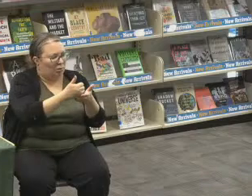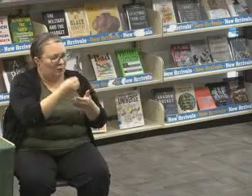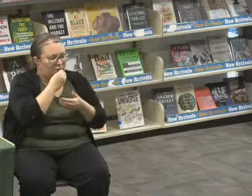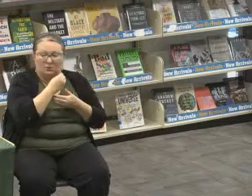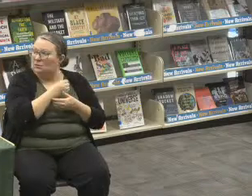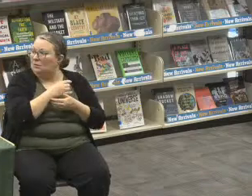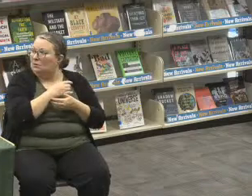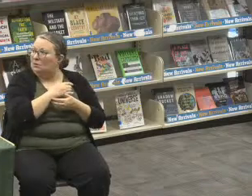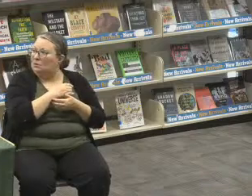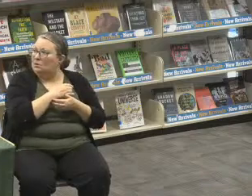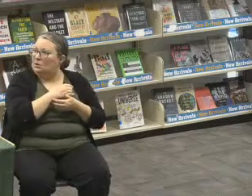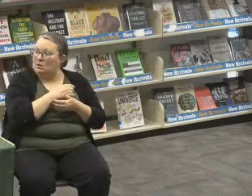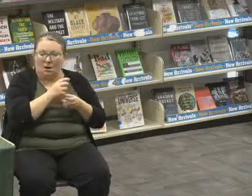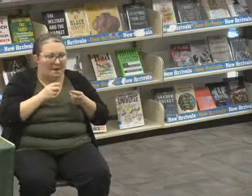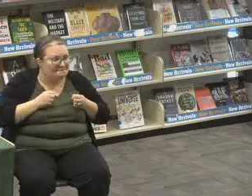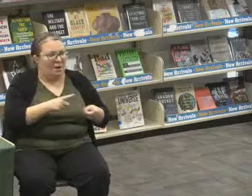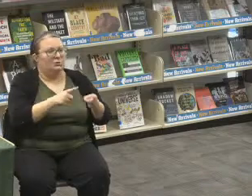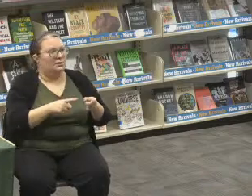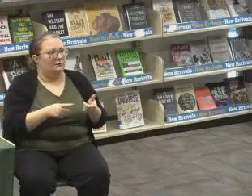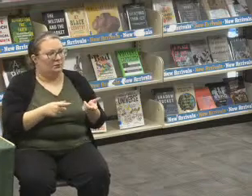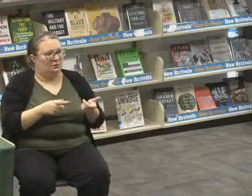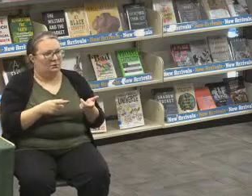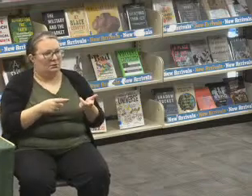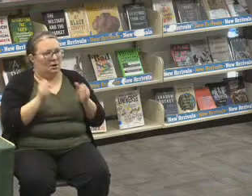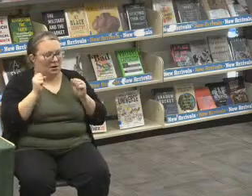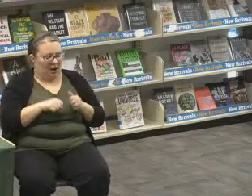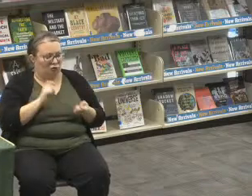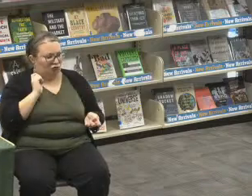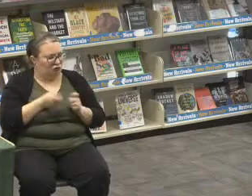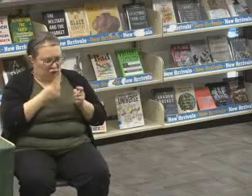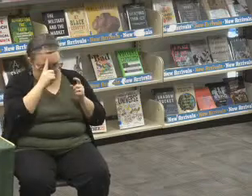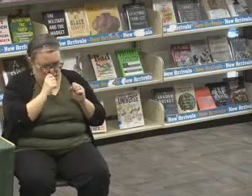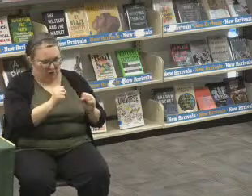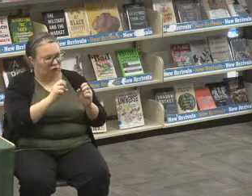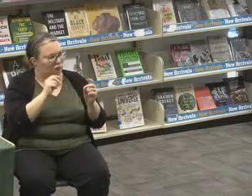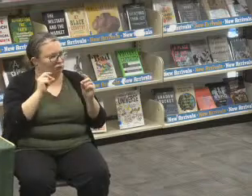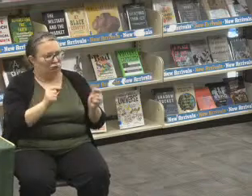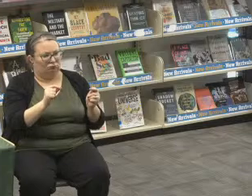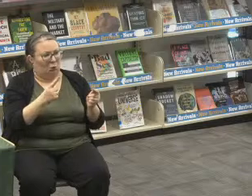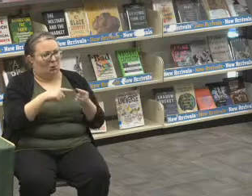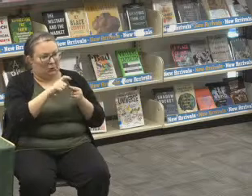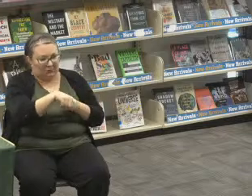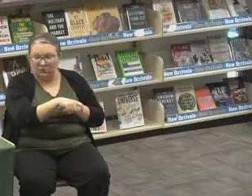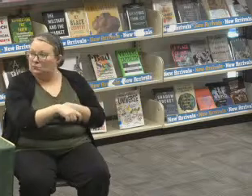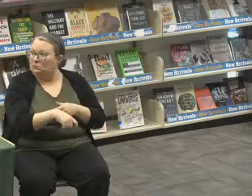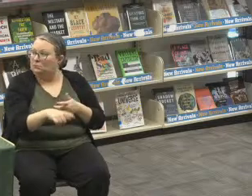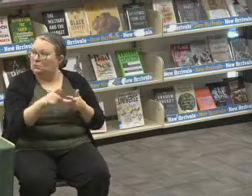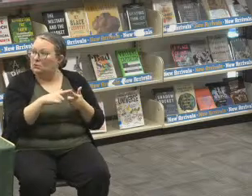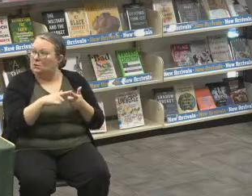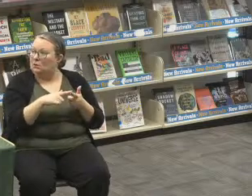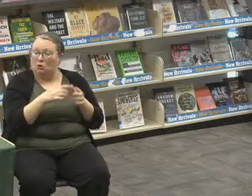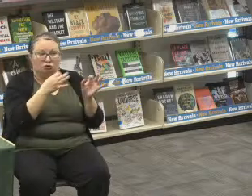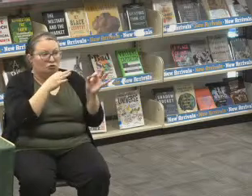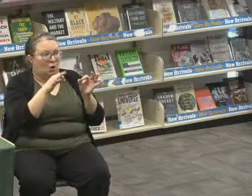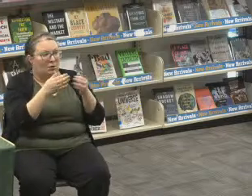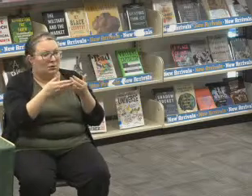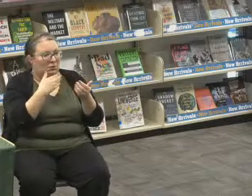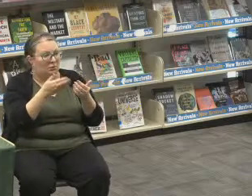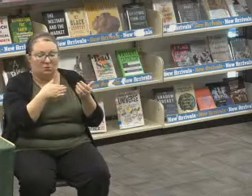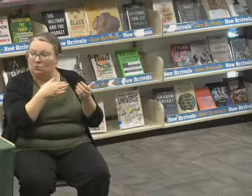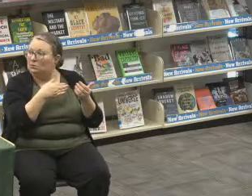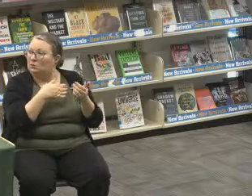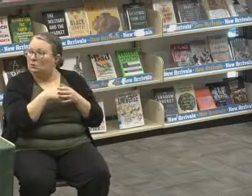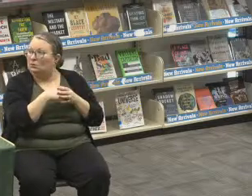impulsive. Yeah, that means, we can change strategy when we need to. We're distractible.